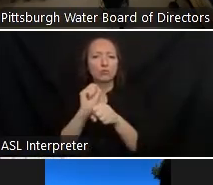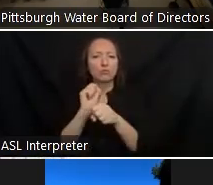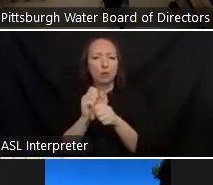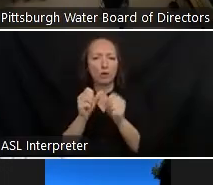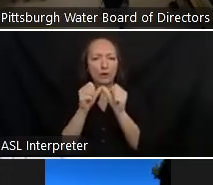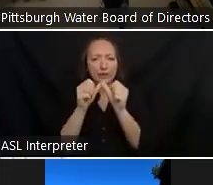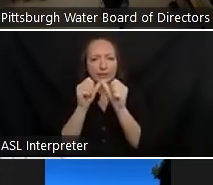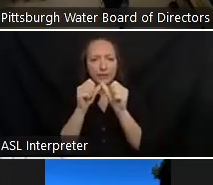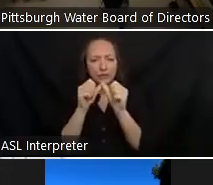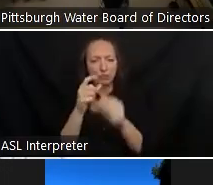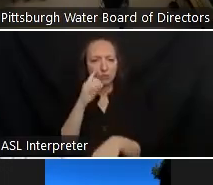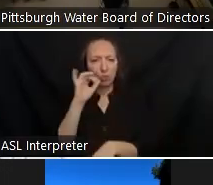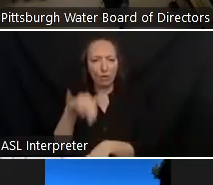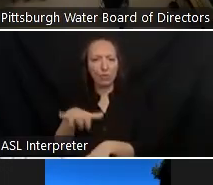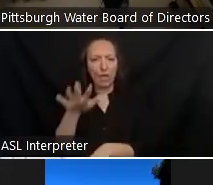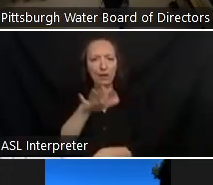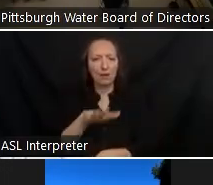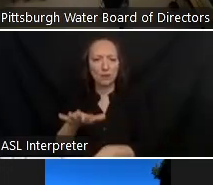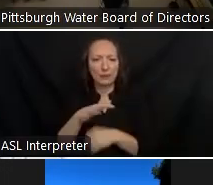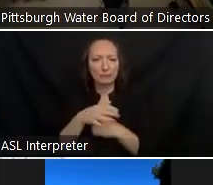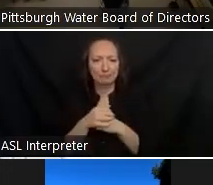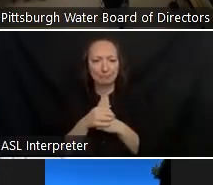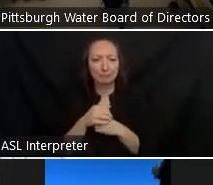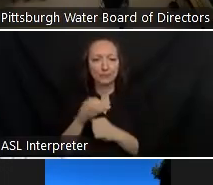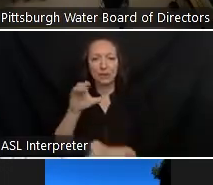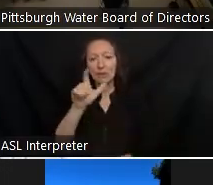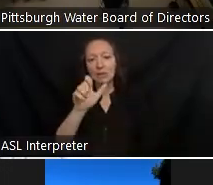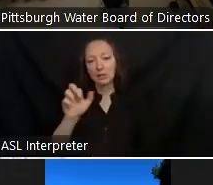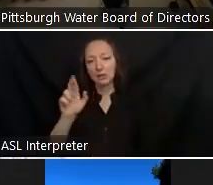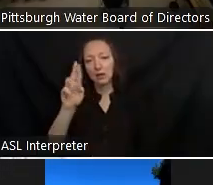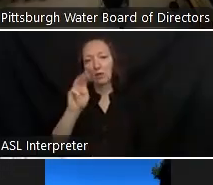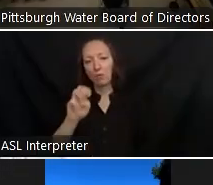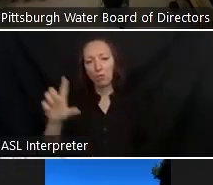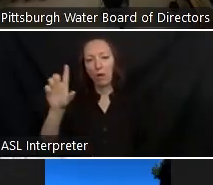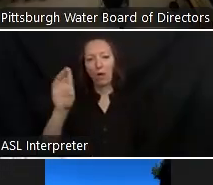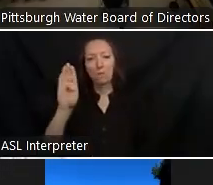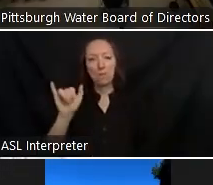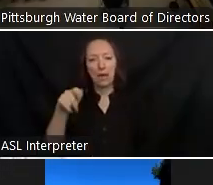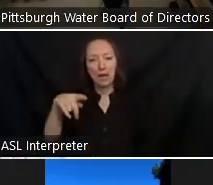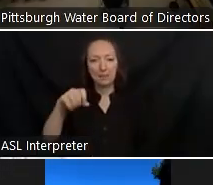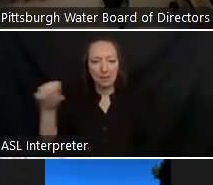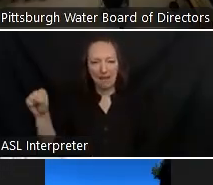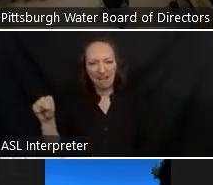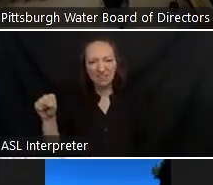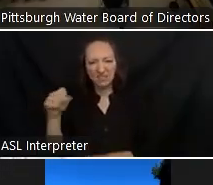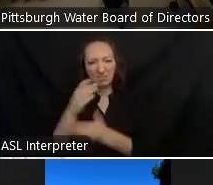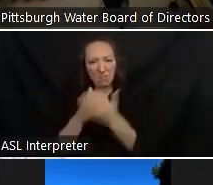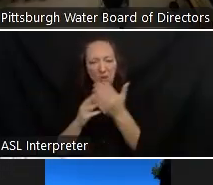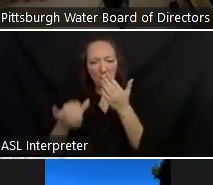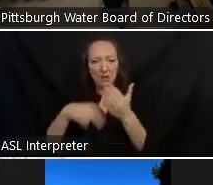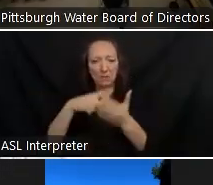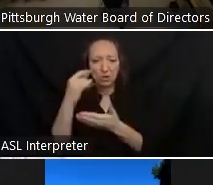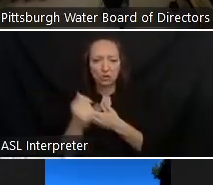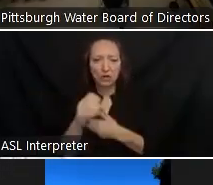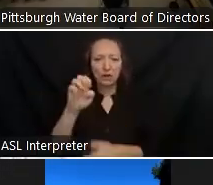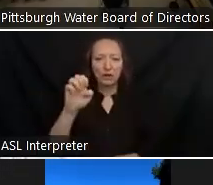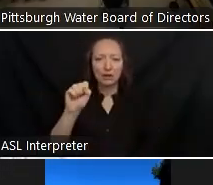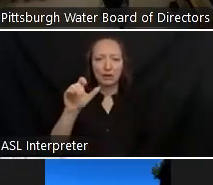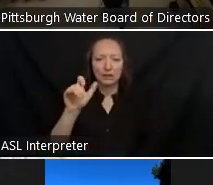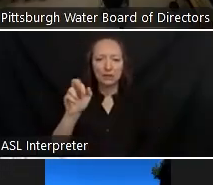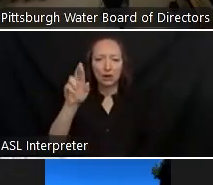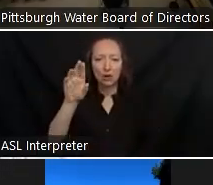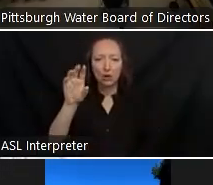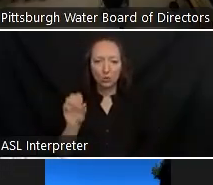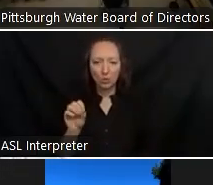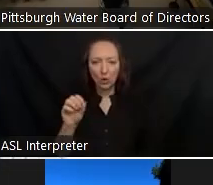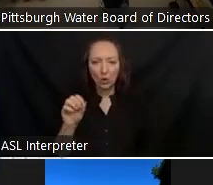Clearwell bypass portion of the project, Mascaro and their geotechnical subcontractor is continuing installation of the